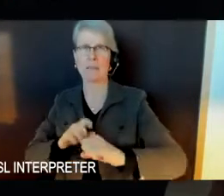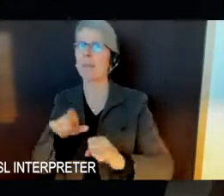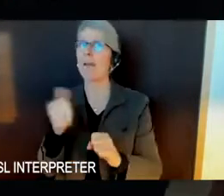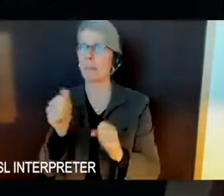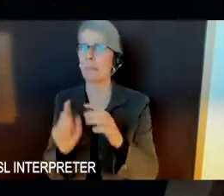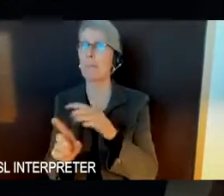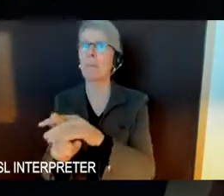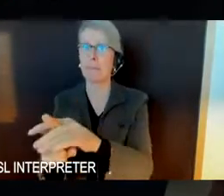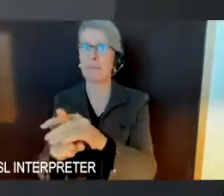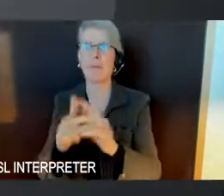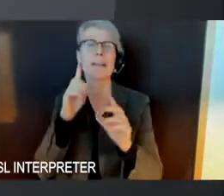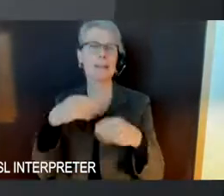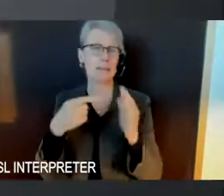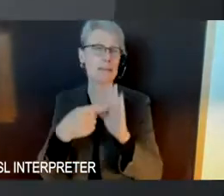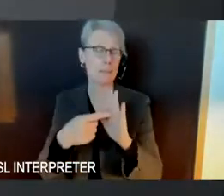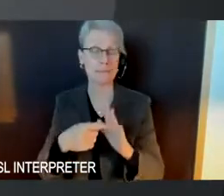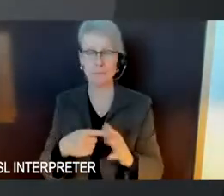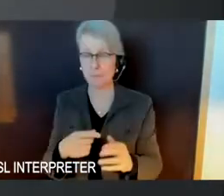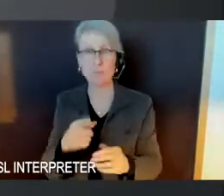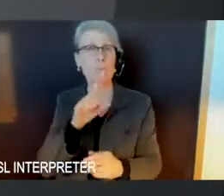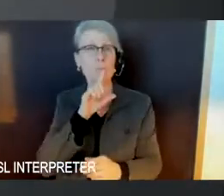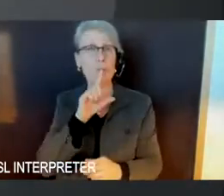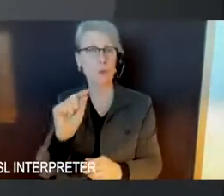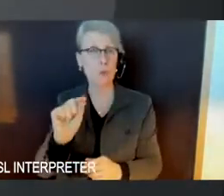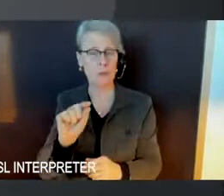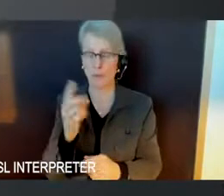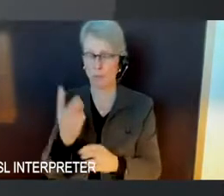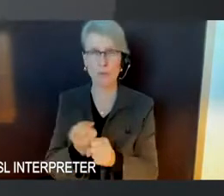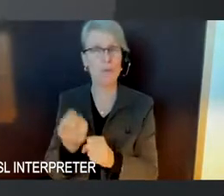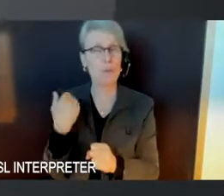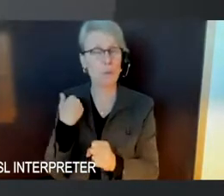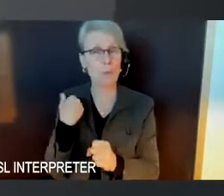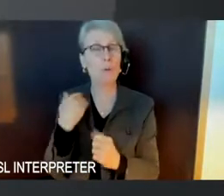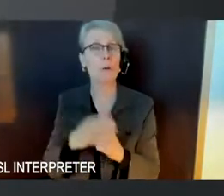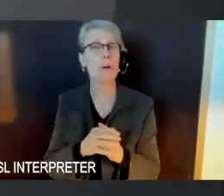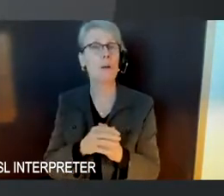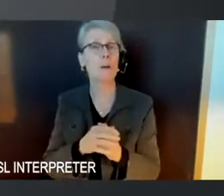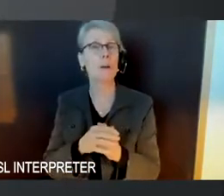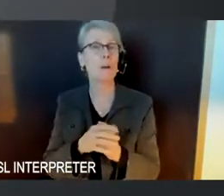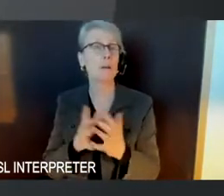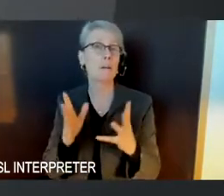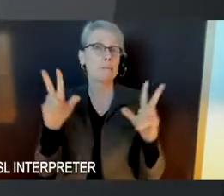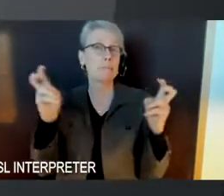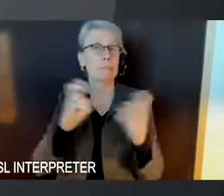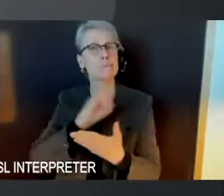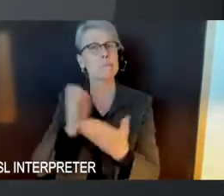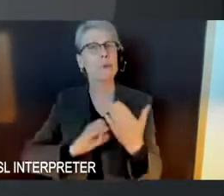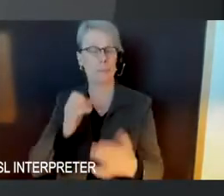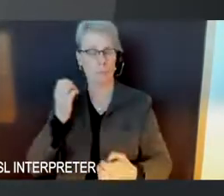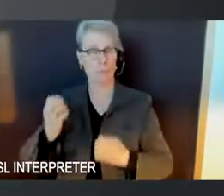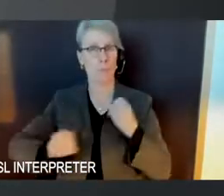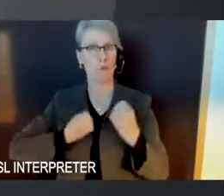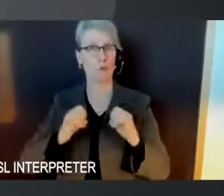a really visceral example of this. 2 years ago, Twitter did kind of an